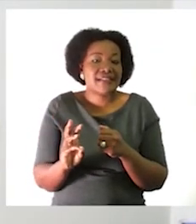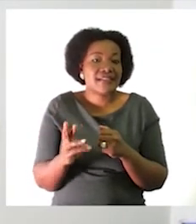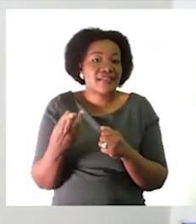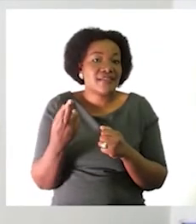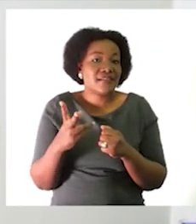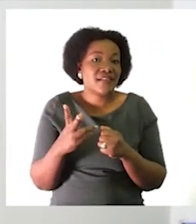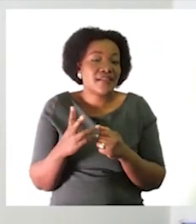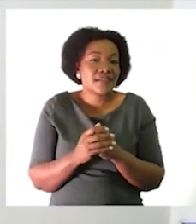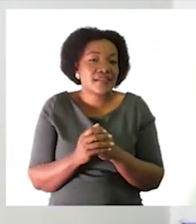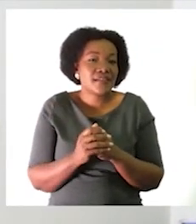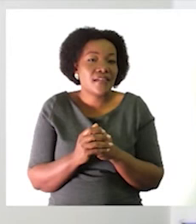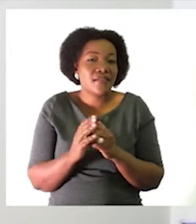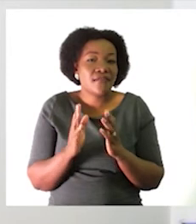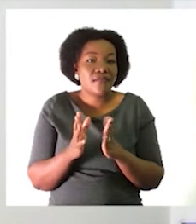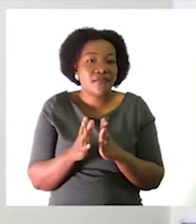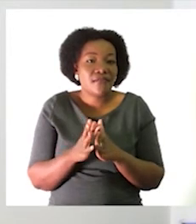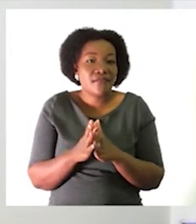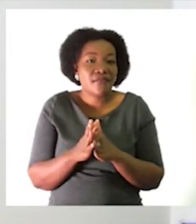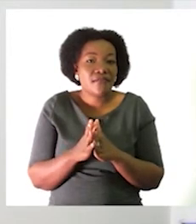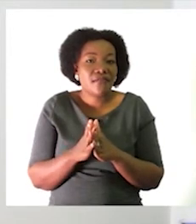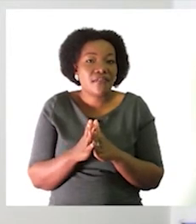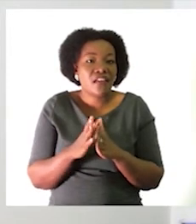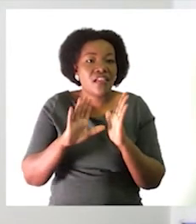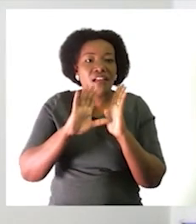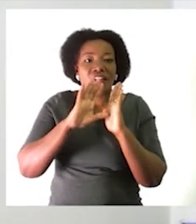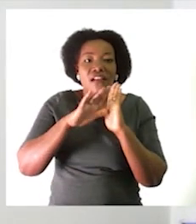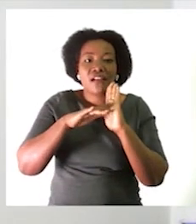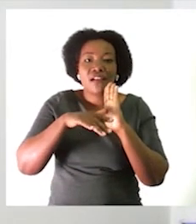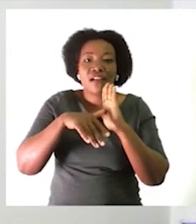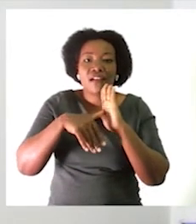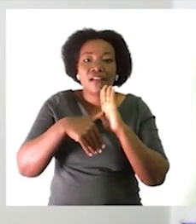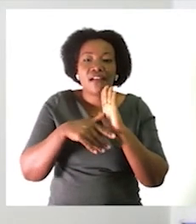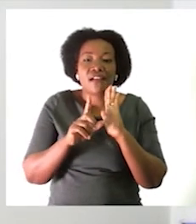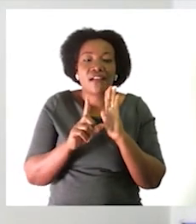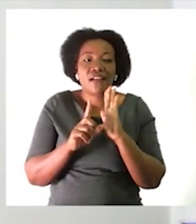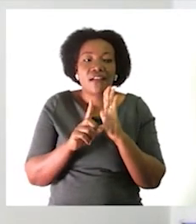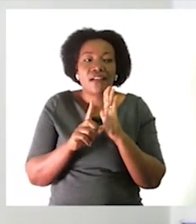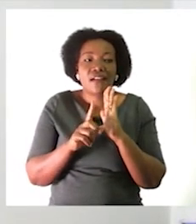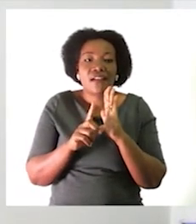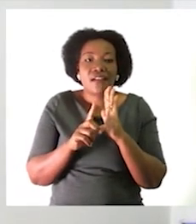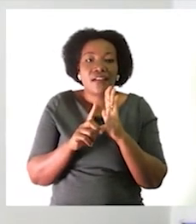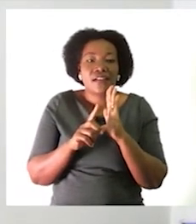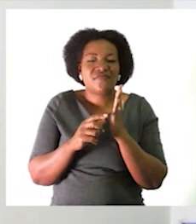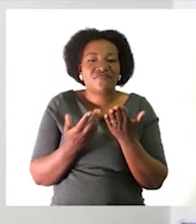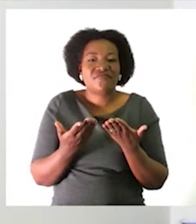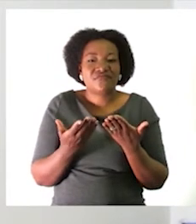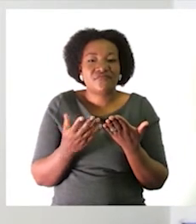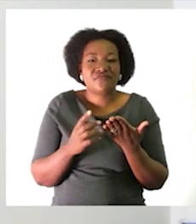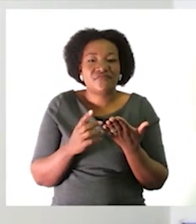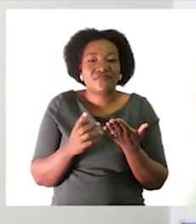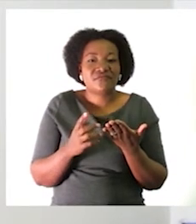$6. Okay, let's quickly look at the clock that we have there. It says it costs